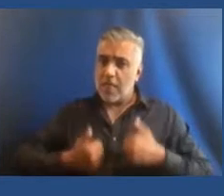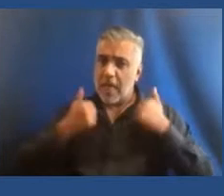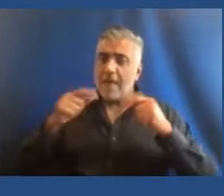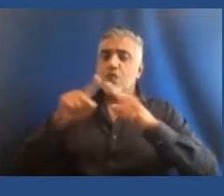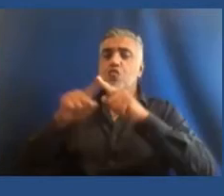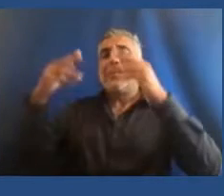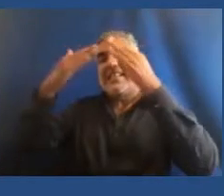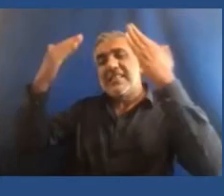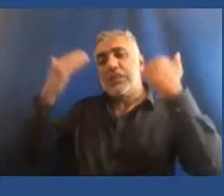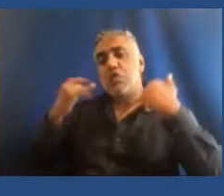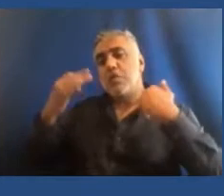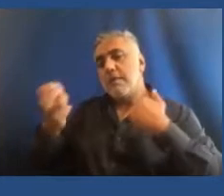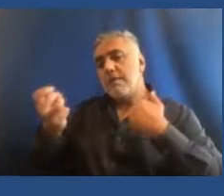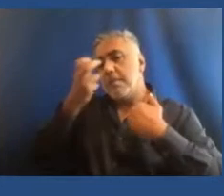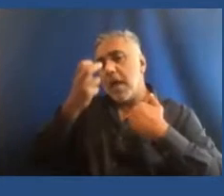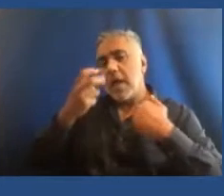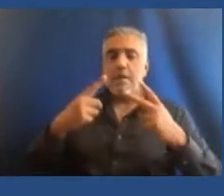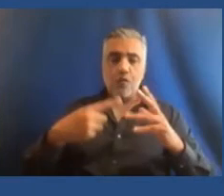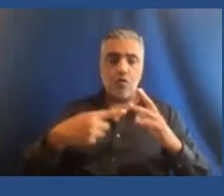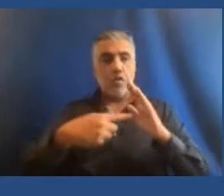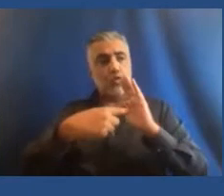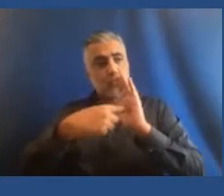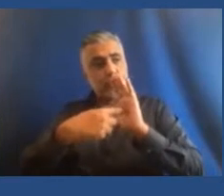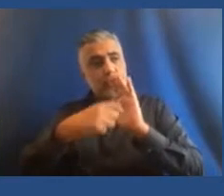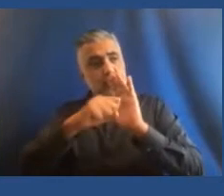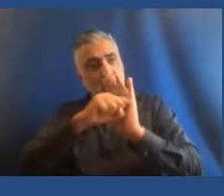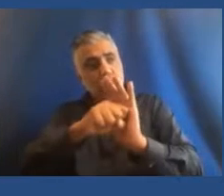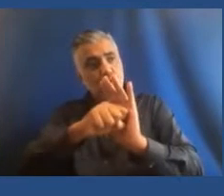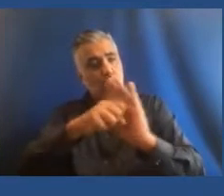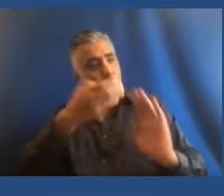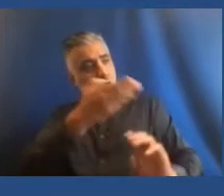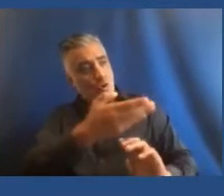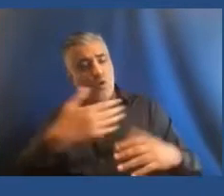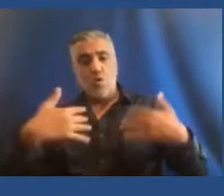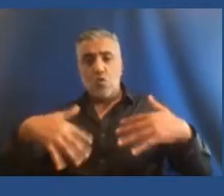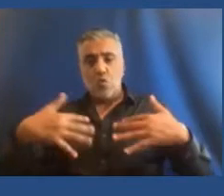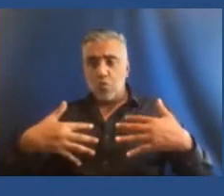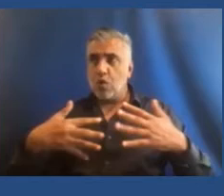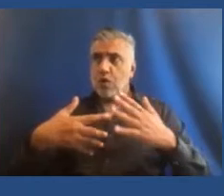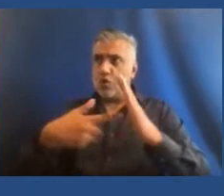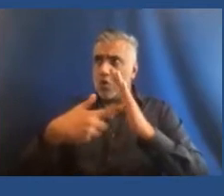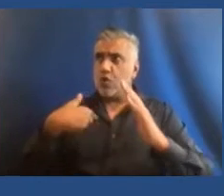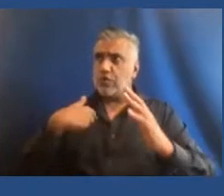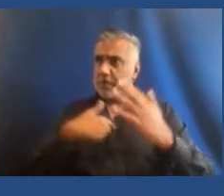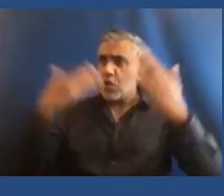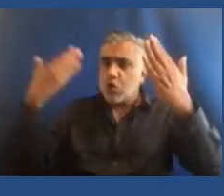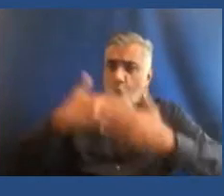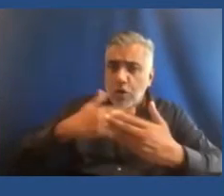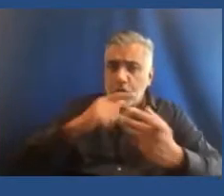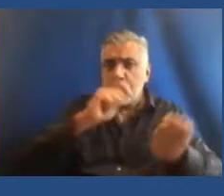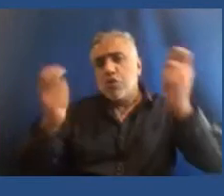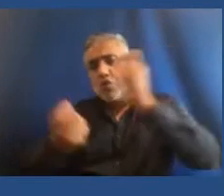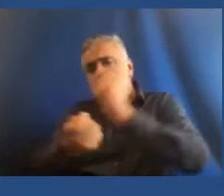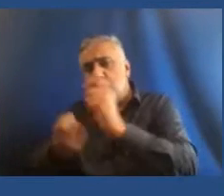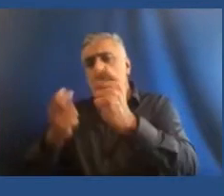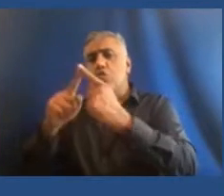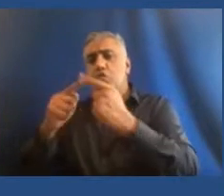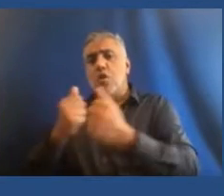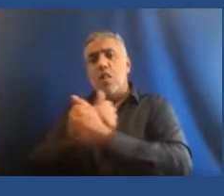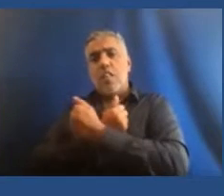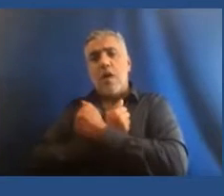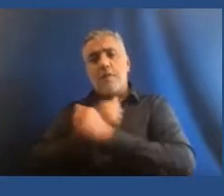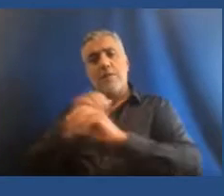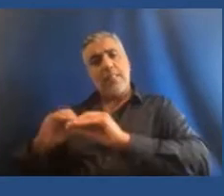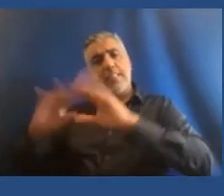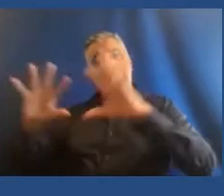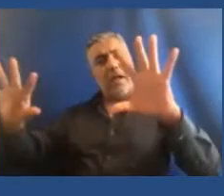and a herald of freedom and human dignity. Sister Elizabeth, who as a young girl lost her sight, devoted her whole life to